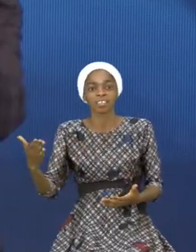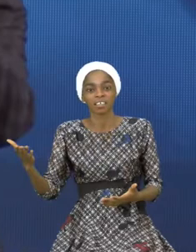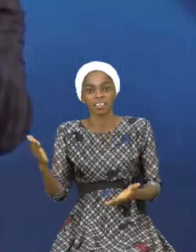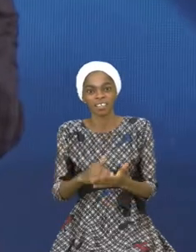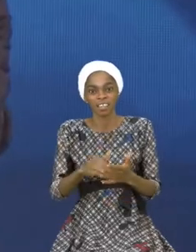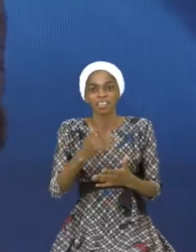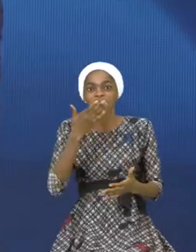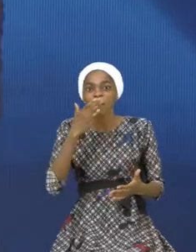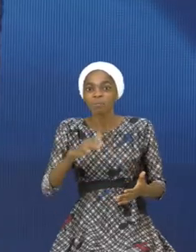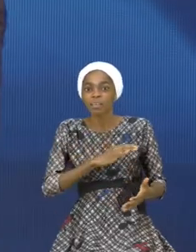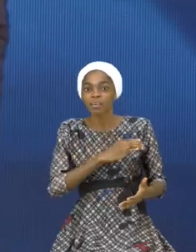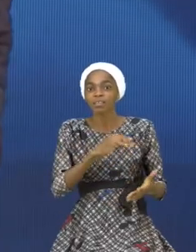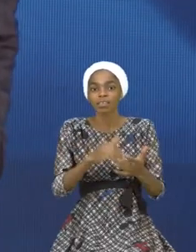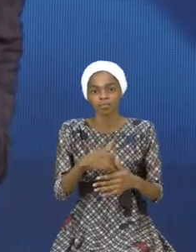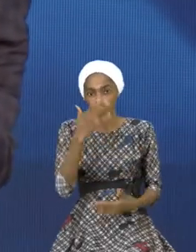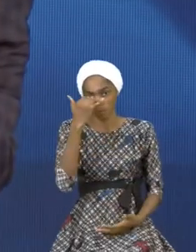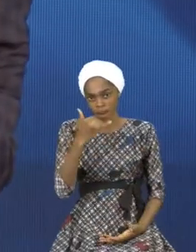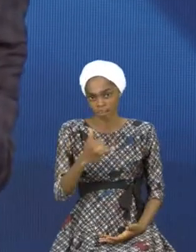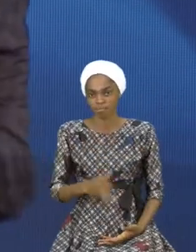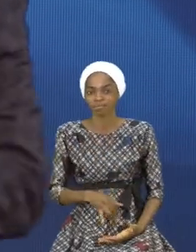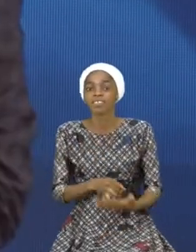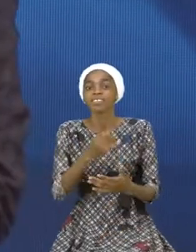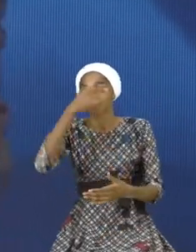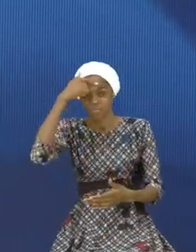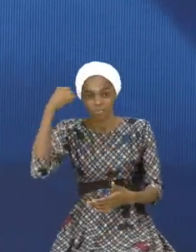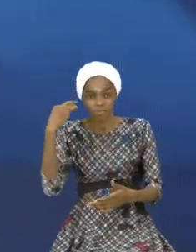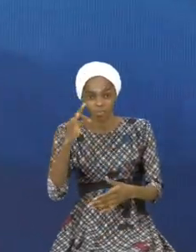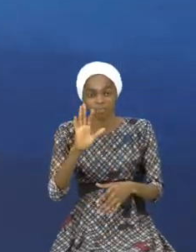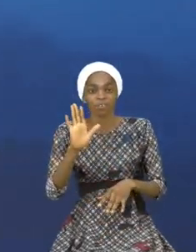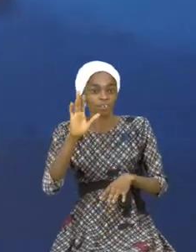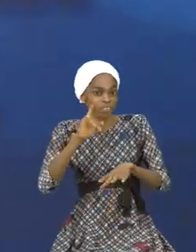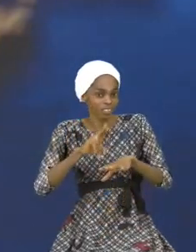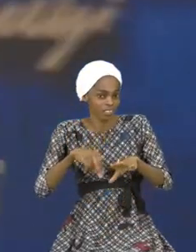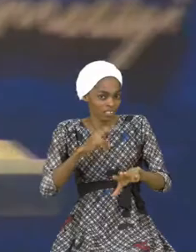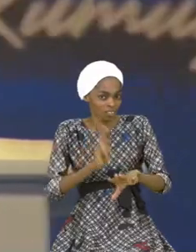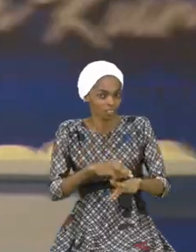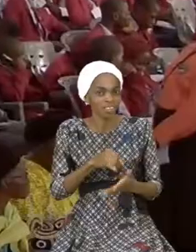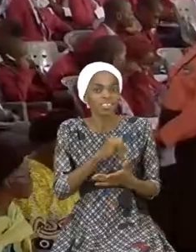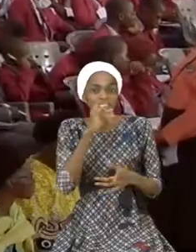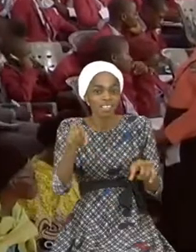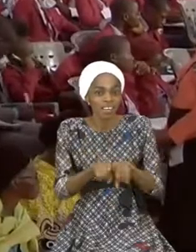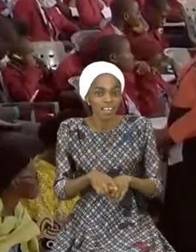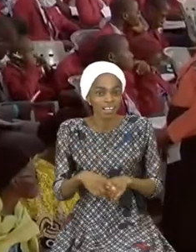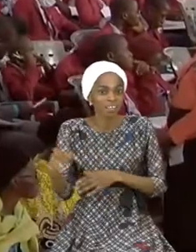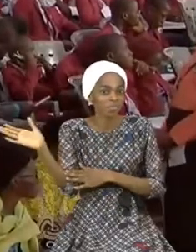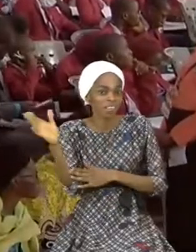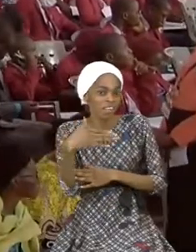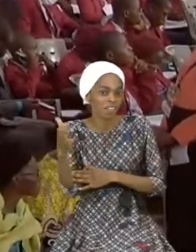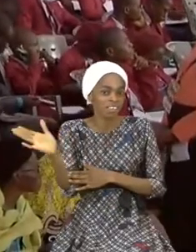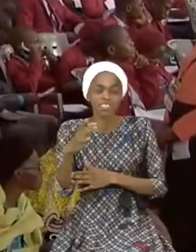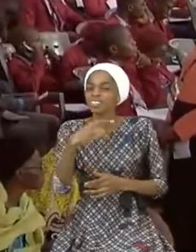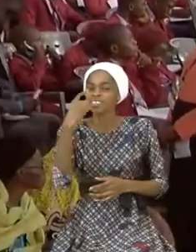why your nature by nature is like a fish saying